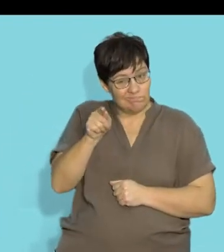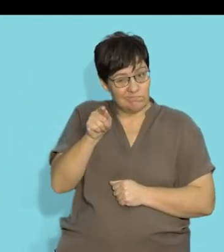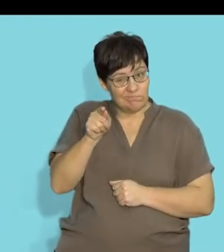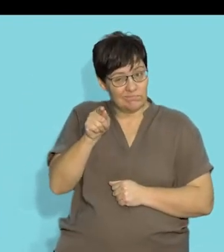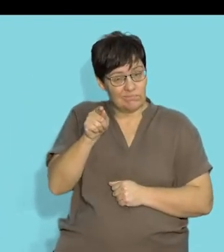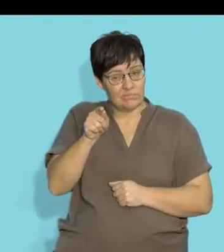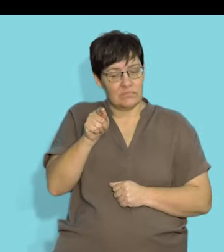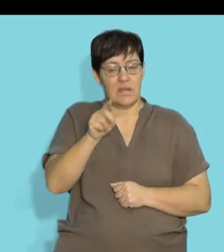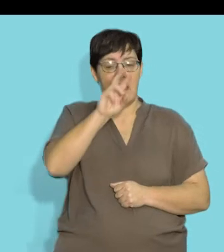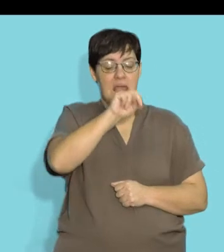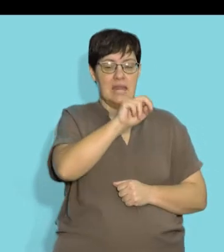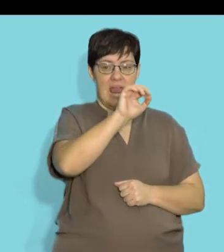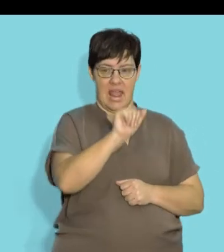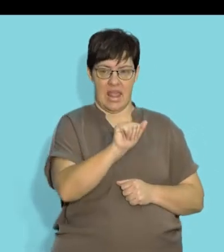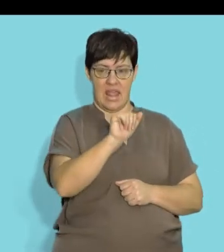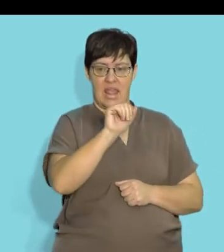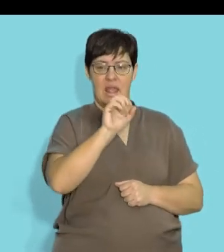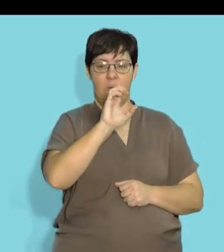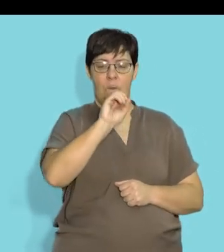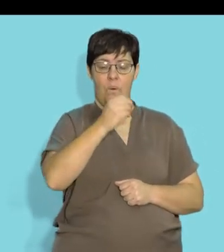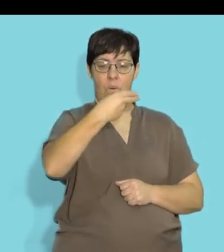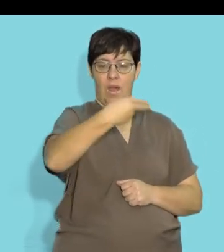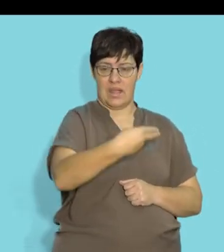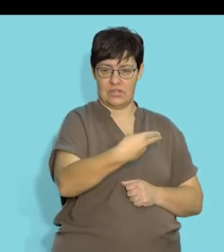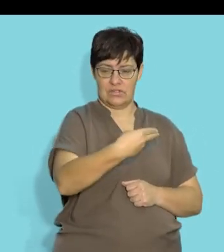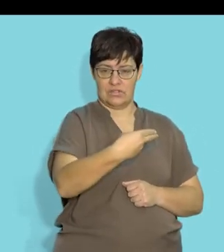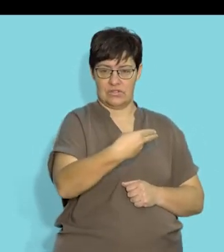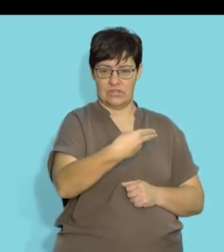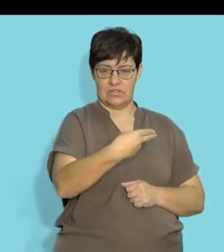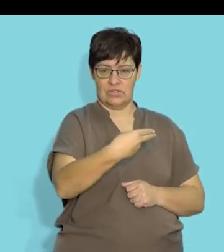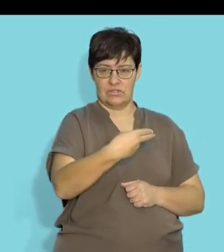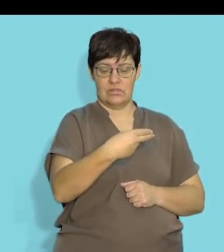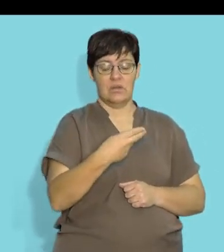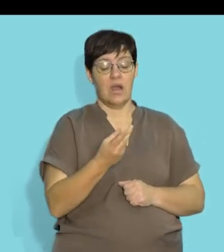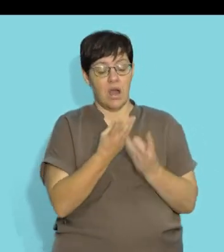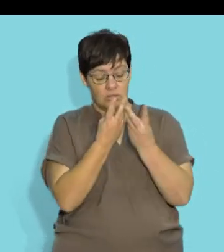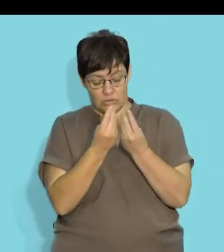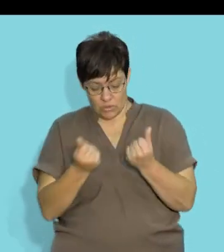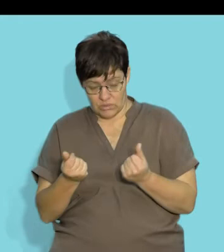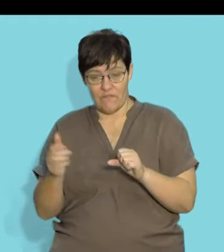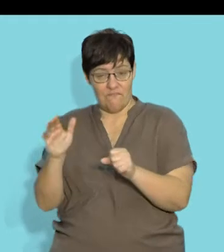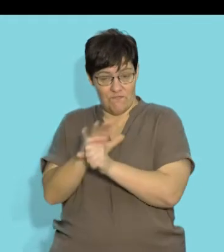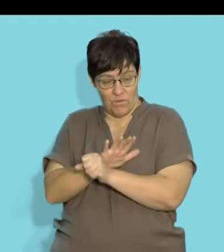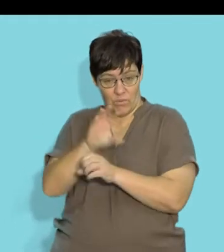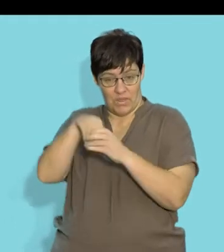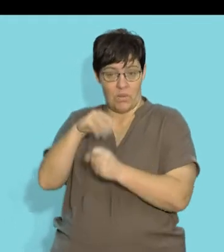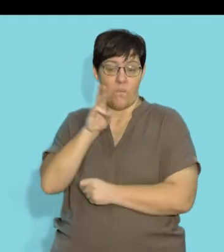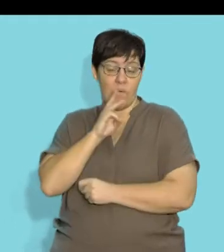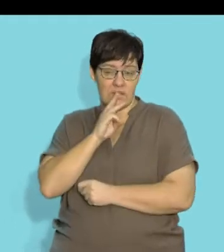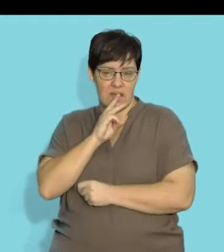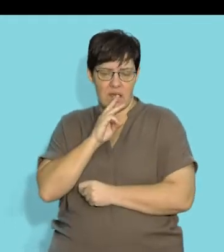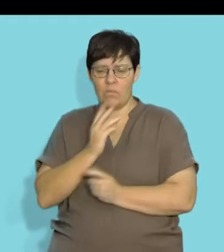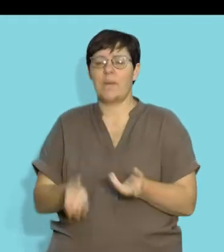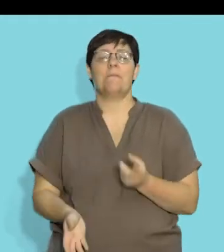this sodium hydroxide solution in that homogeneous solution actually dissociates